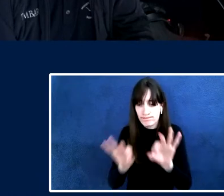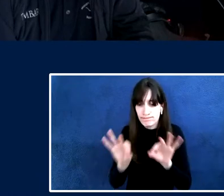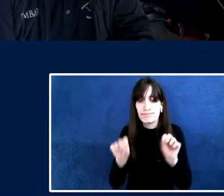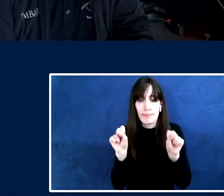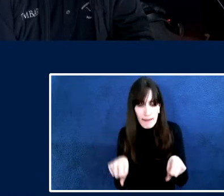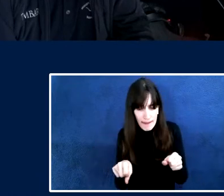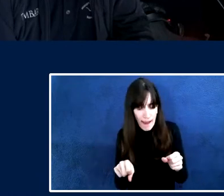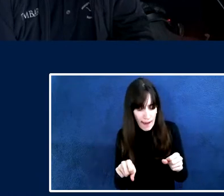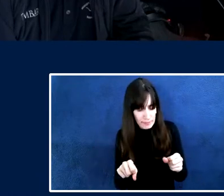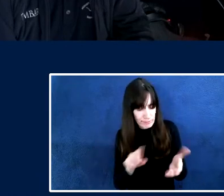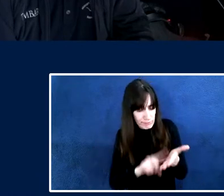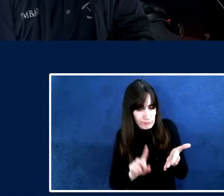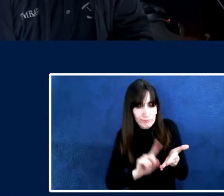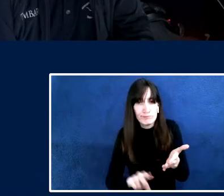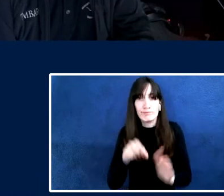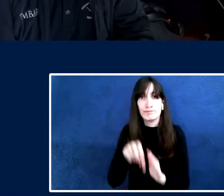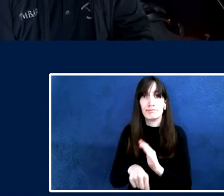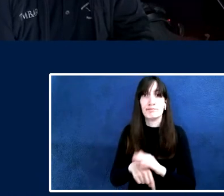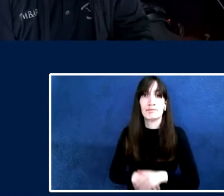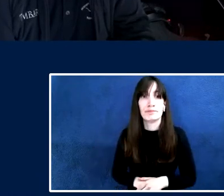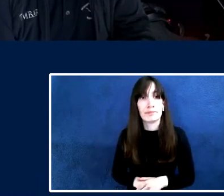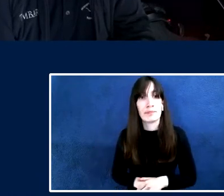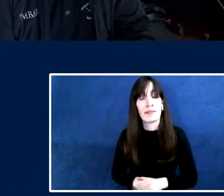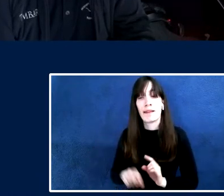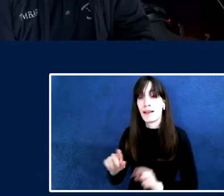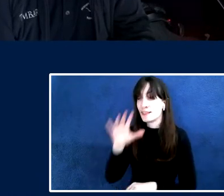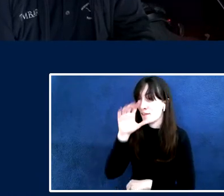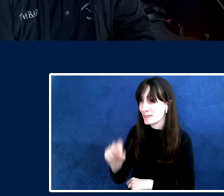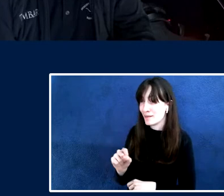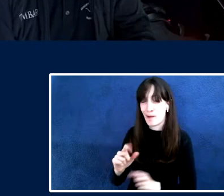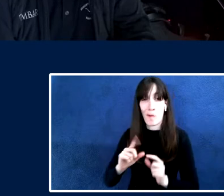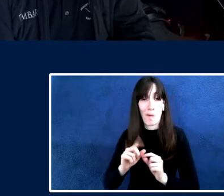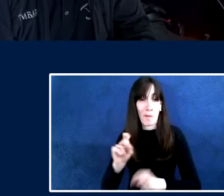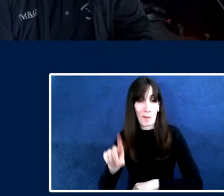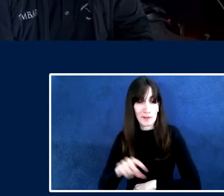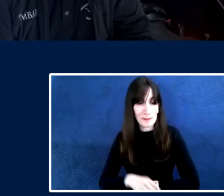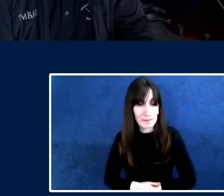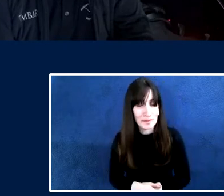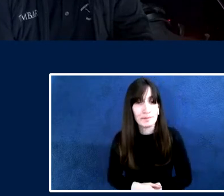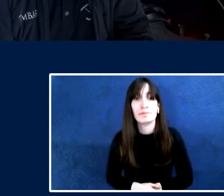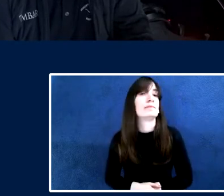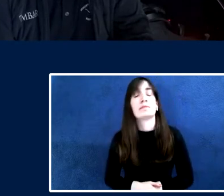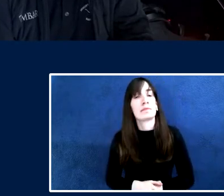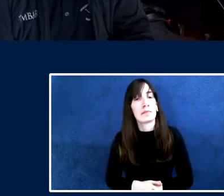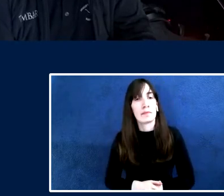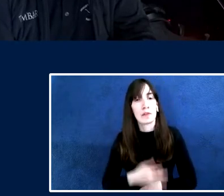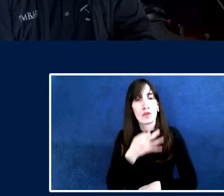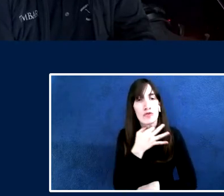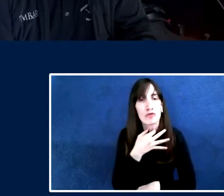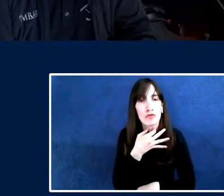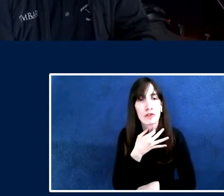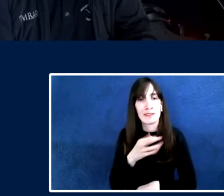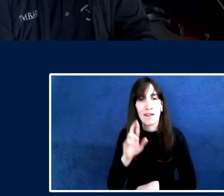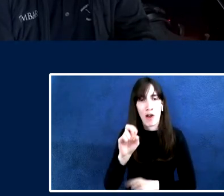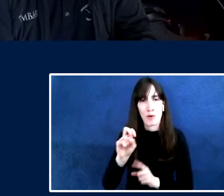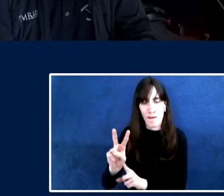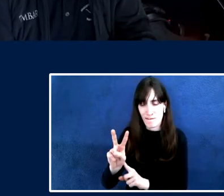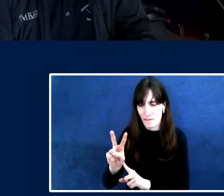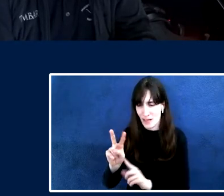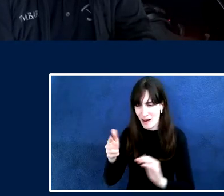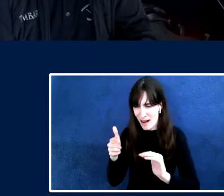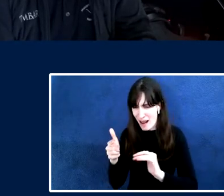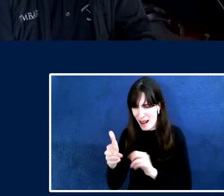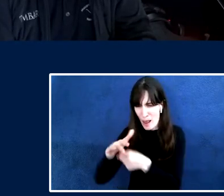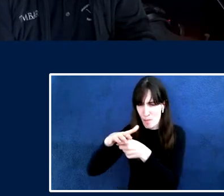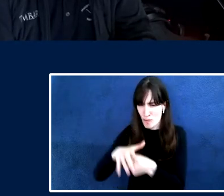That's fascinating. And we have one more question. What is the pressure that this ROV is experiencing at these depths right